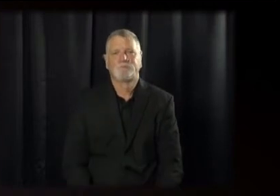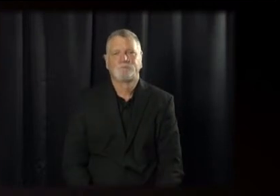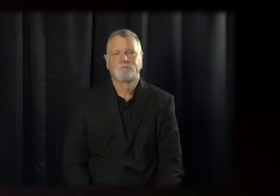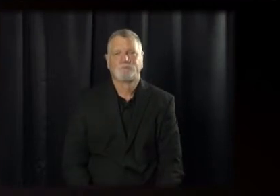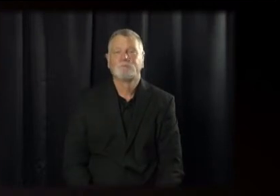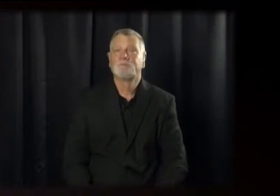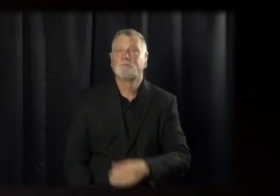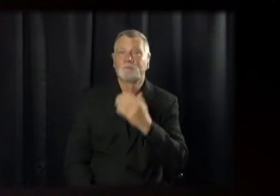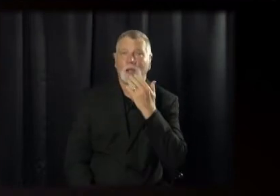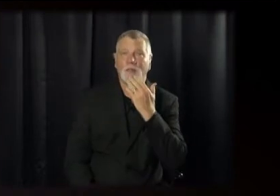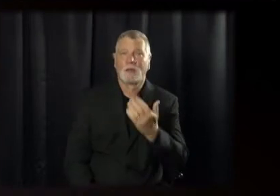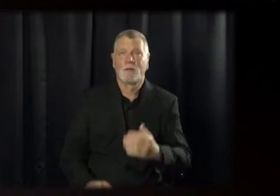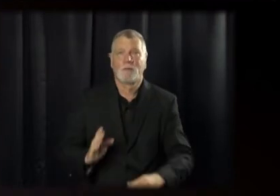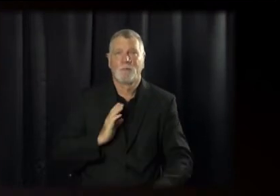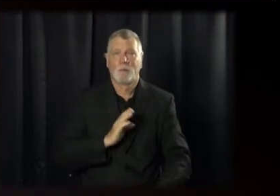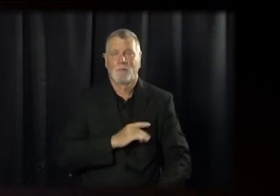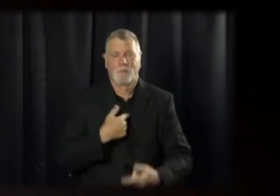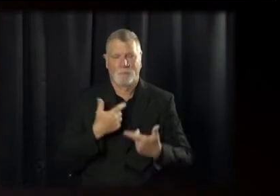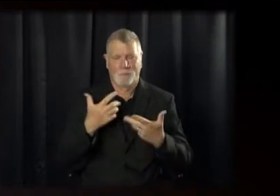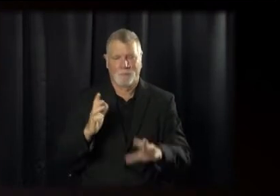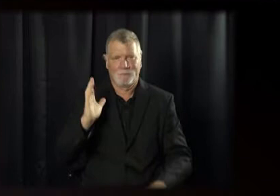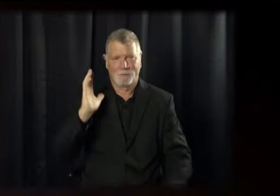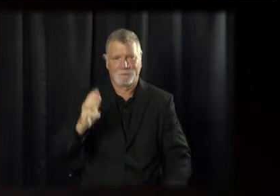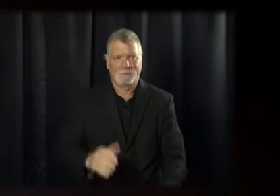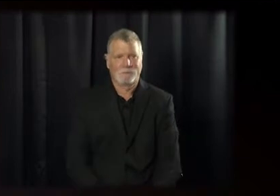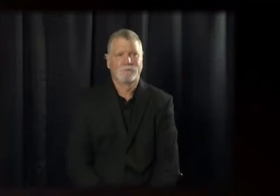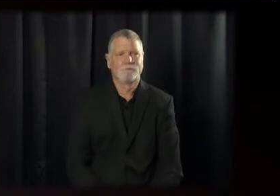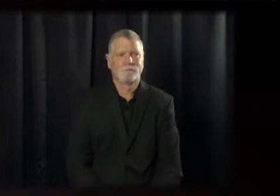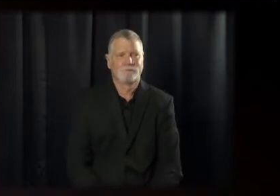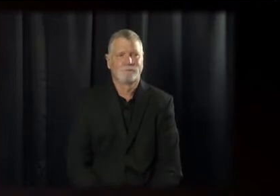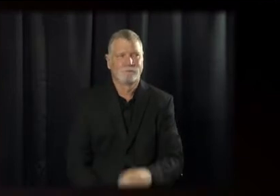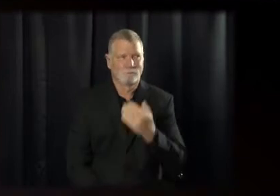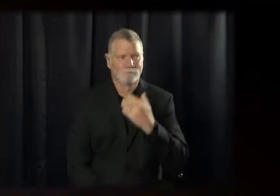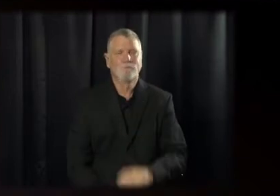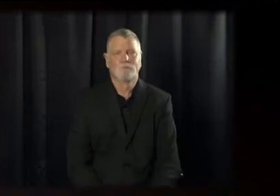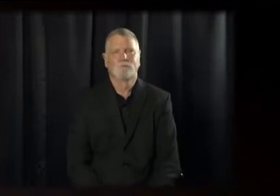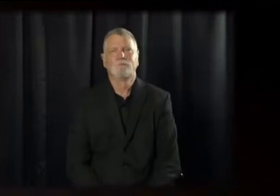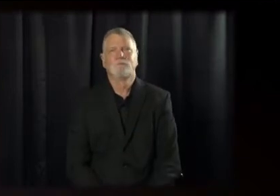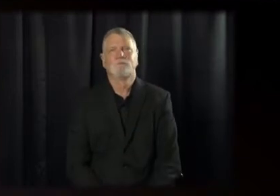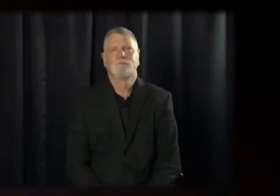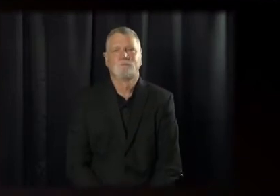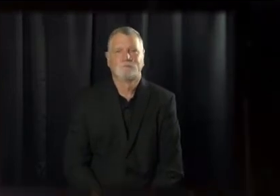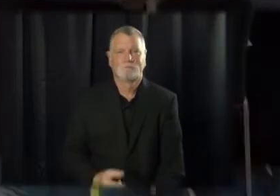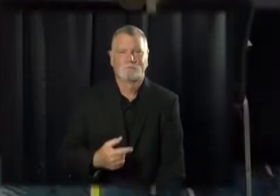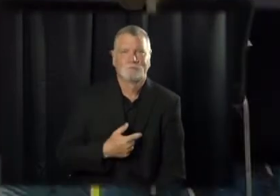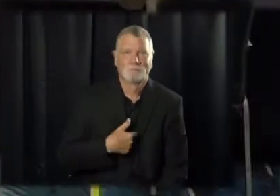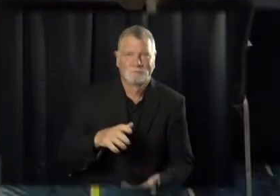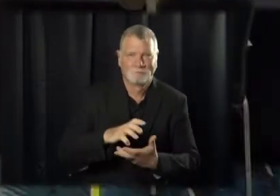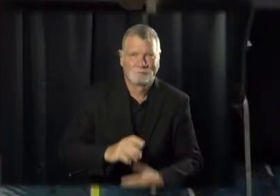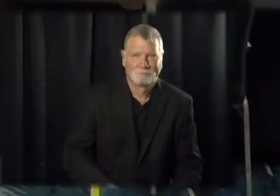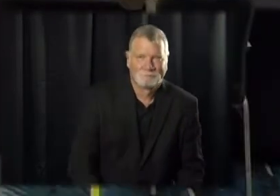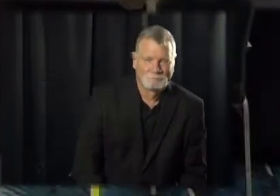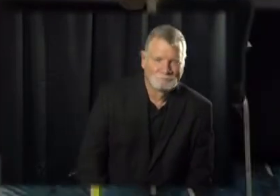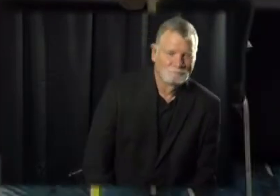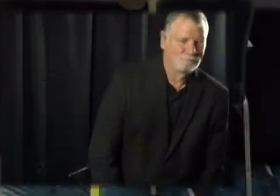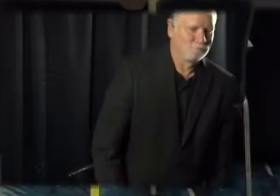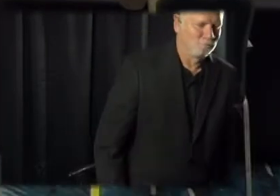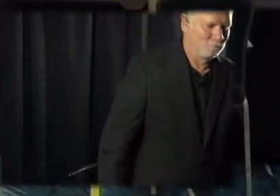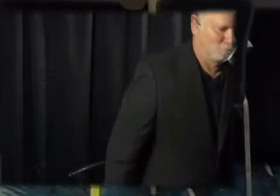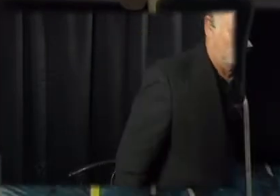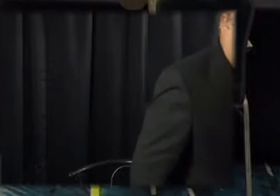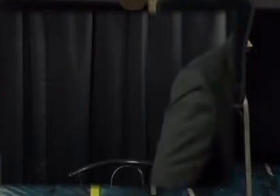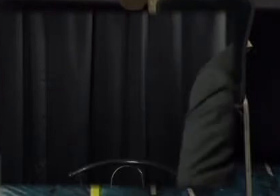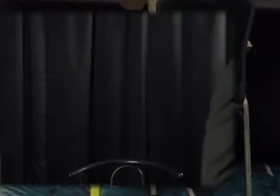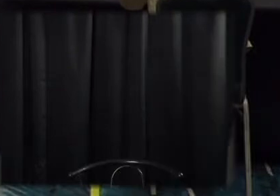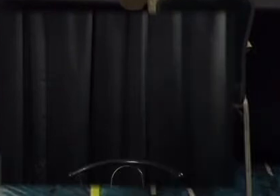Thank you, Chairman. Thank you, board members. This concludes my presentation. Thank you, Ginorli. And I think I've scrambled the order a little bit, but if we can stick with